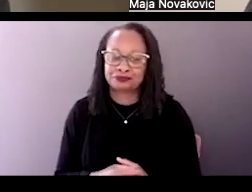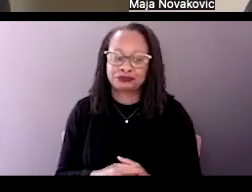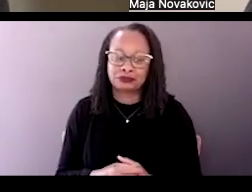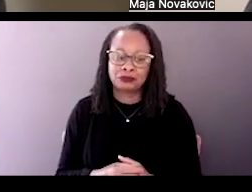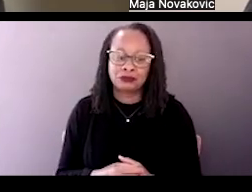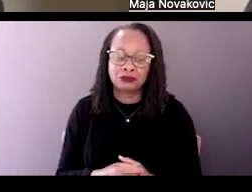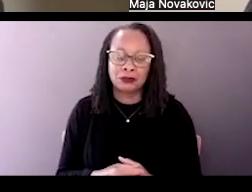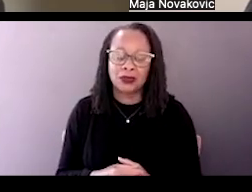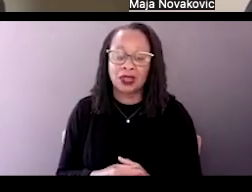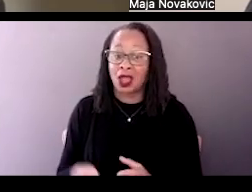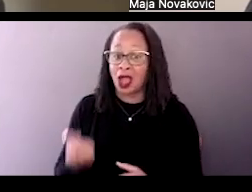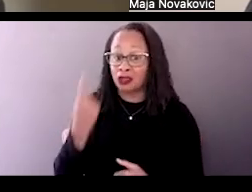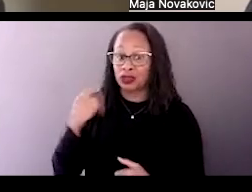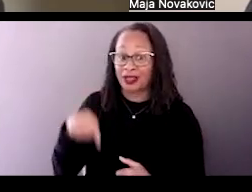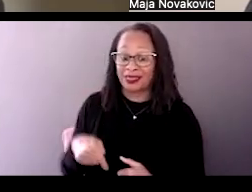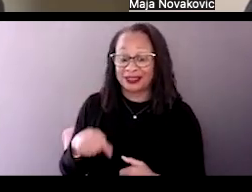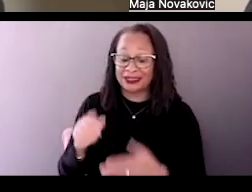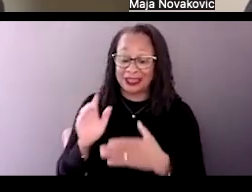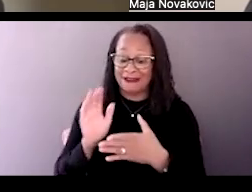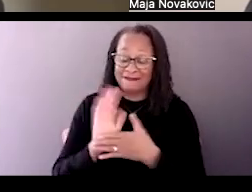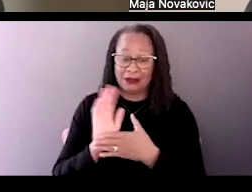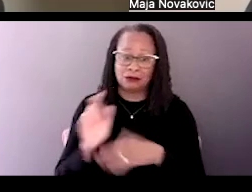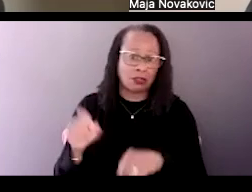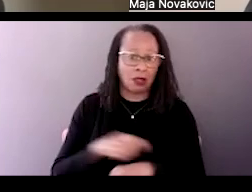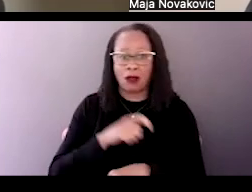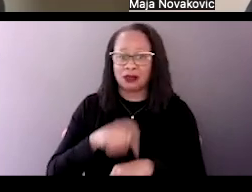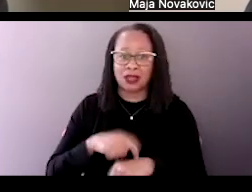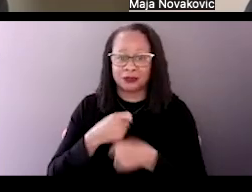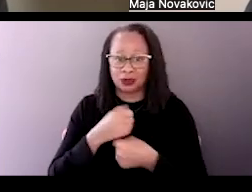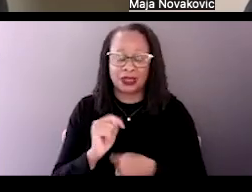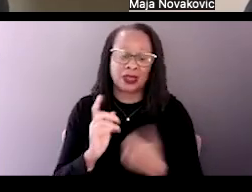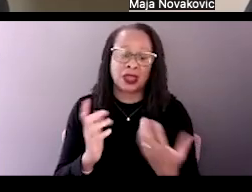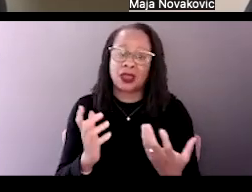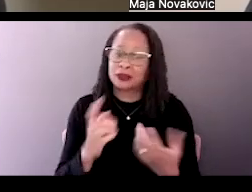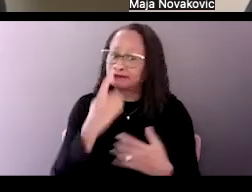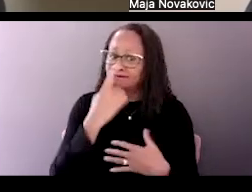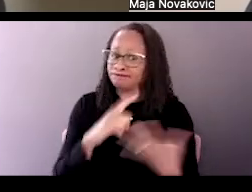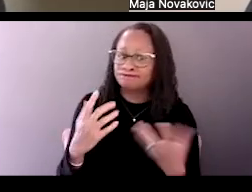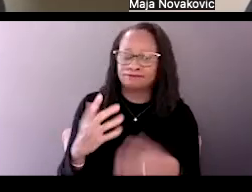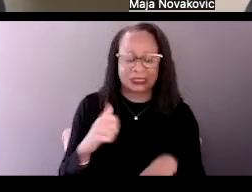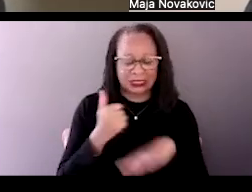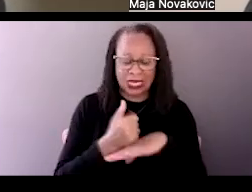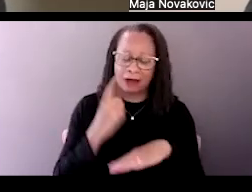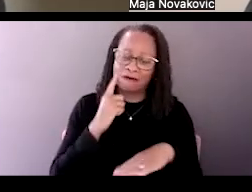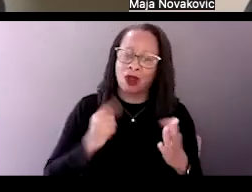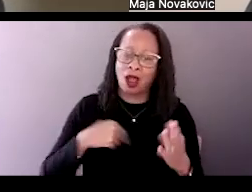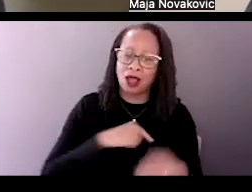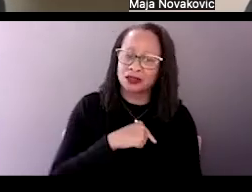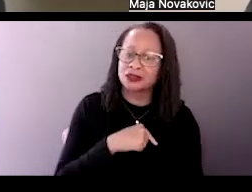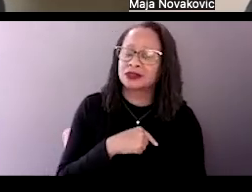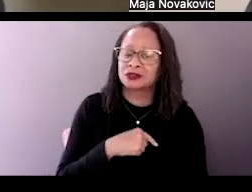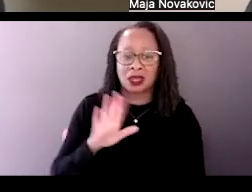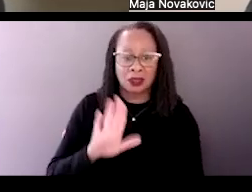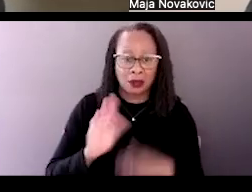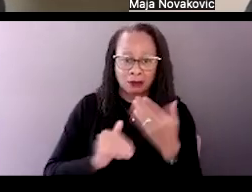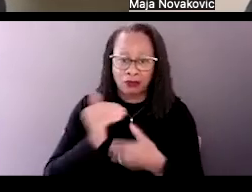that this film has been a long time coming. Why don't you sort of sketch out for us your process